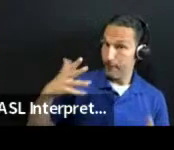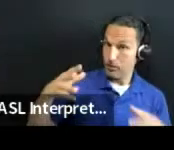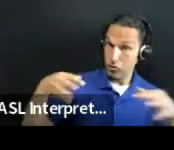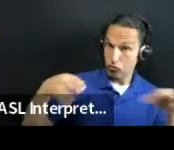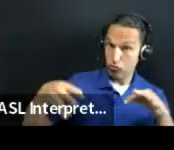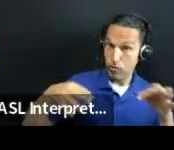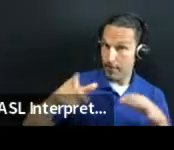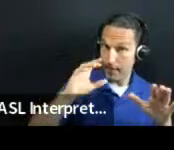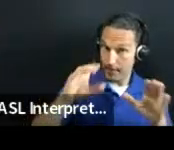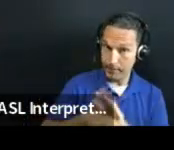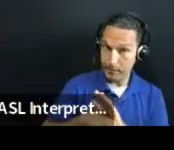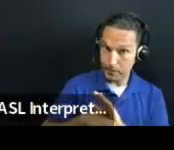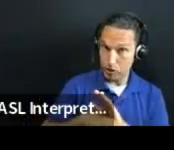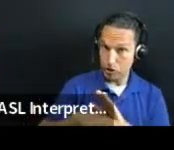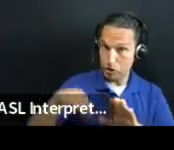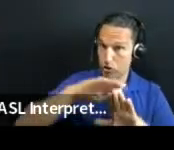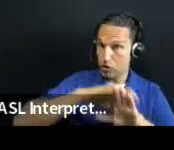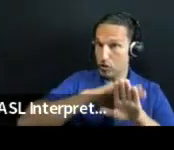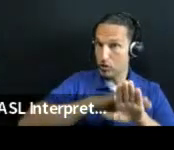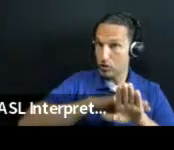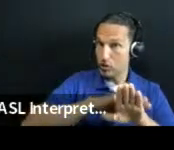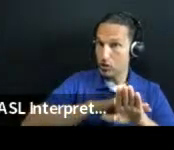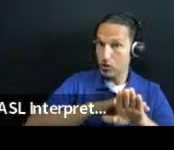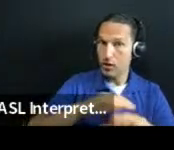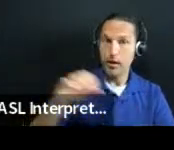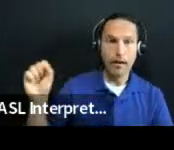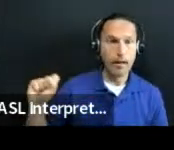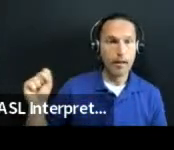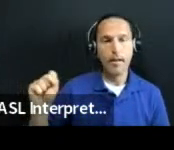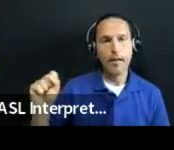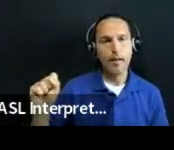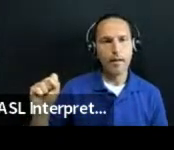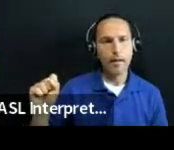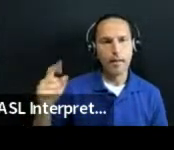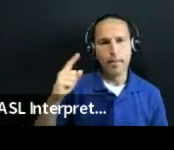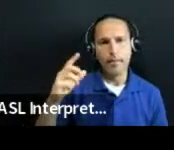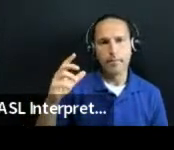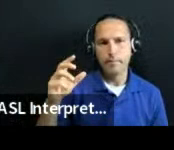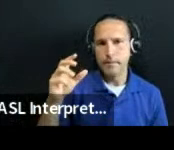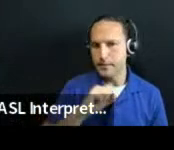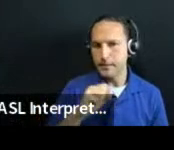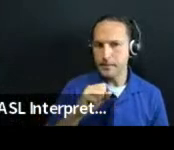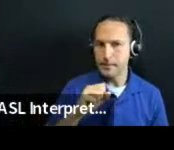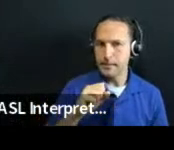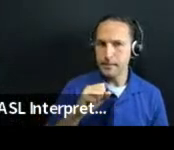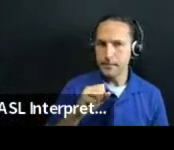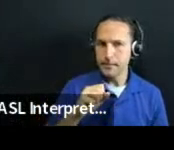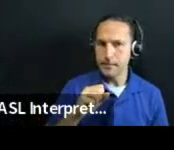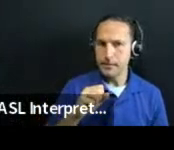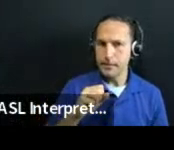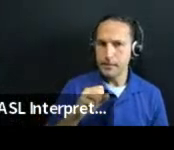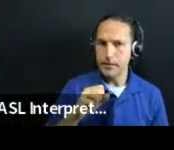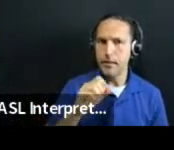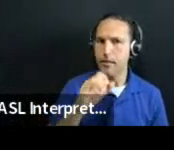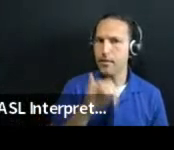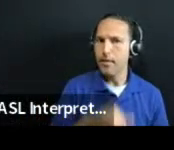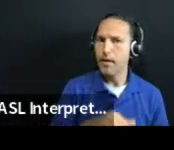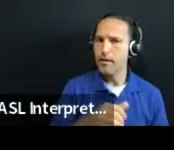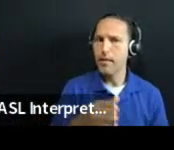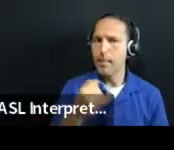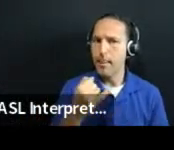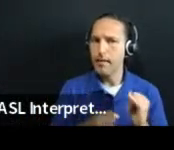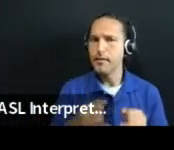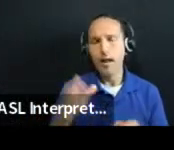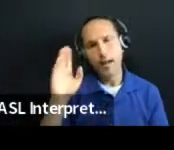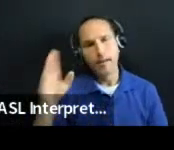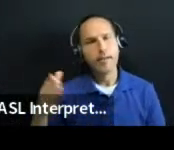the image on this page? I don't know if we did. Yeah, we missed it. I think it was just what was the last one? The screen reader one? Hi,